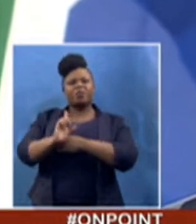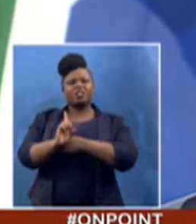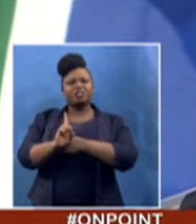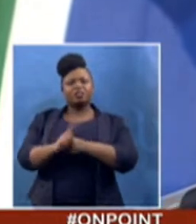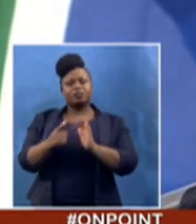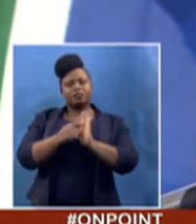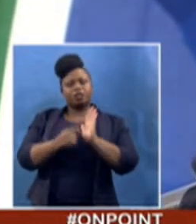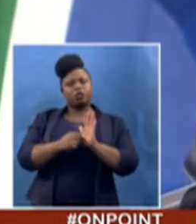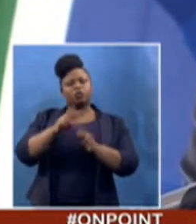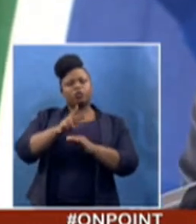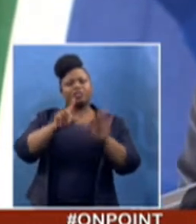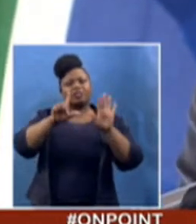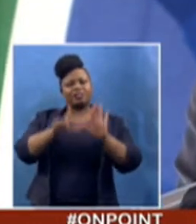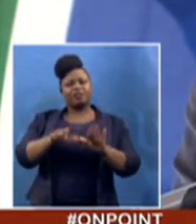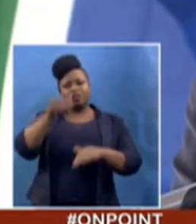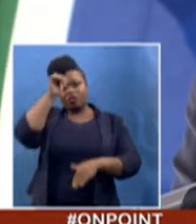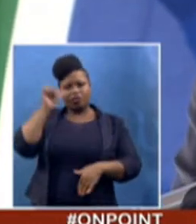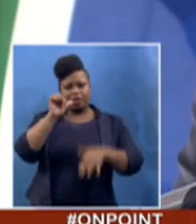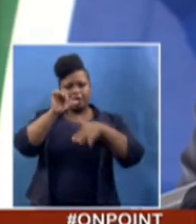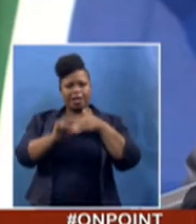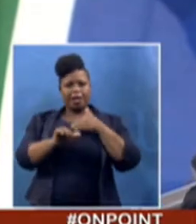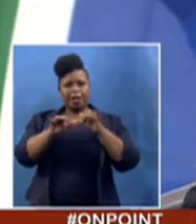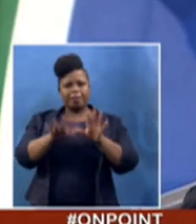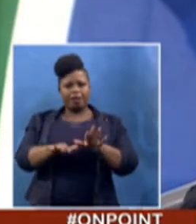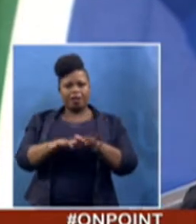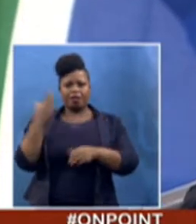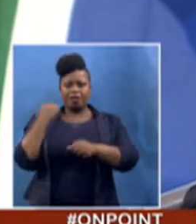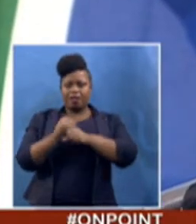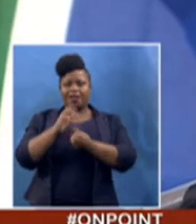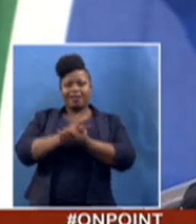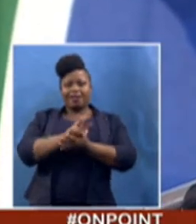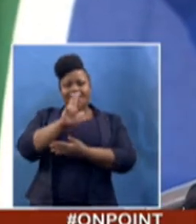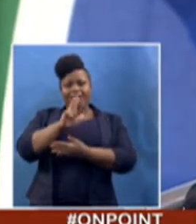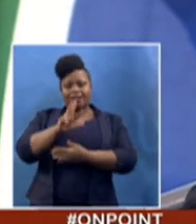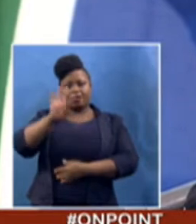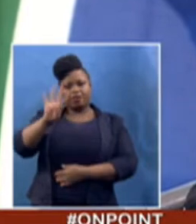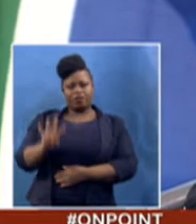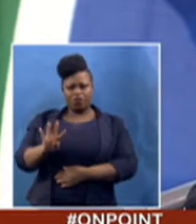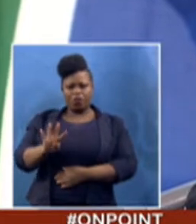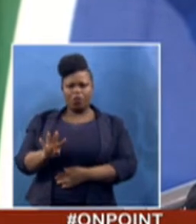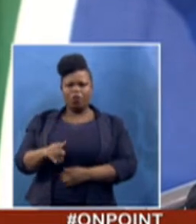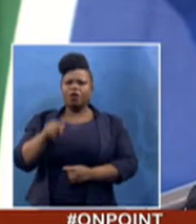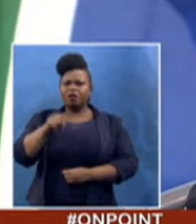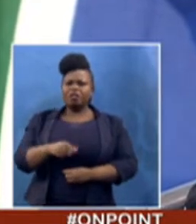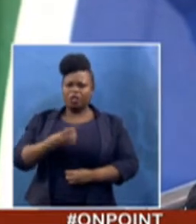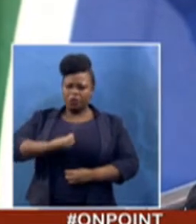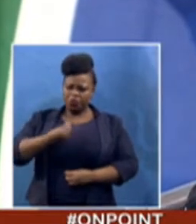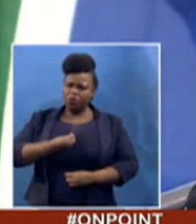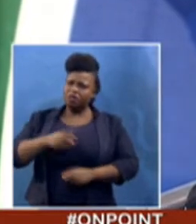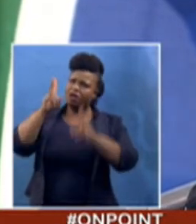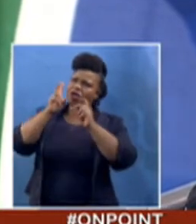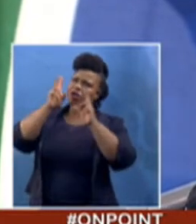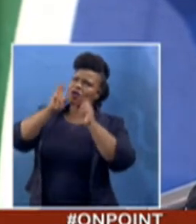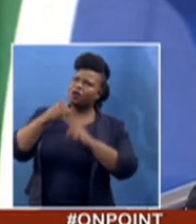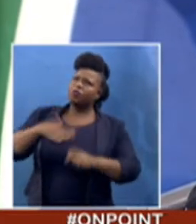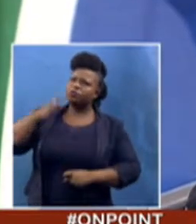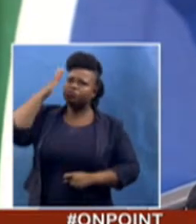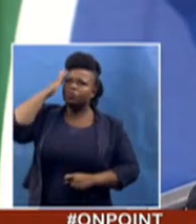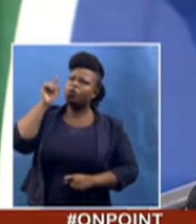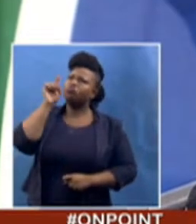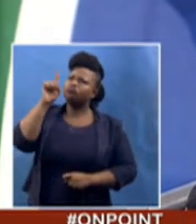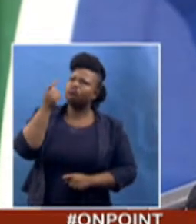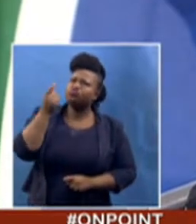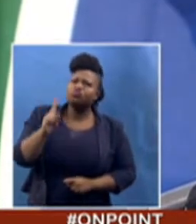April in 1994. They will want to hear what were you doing on that